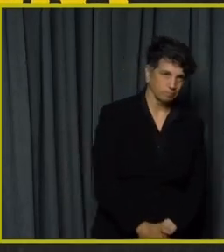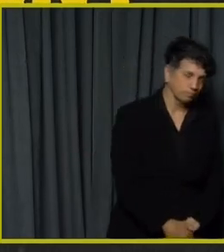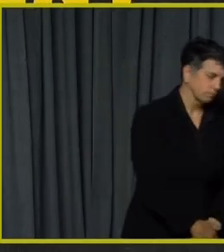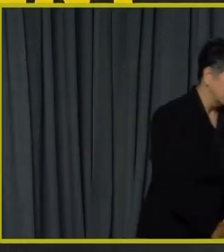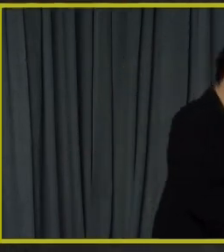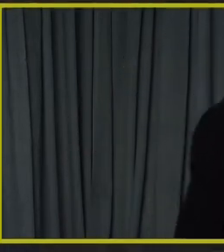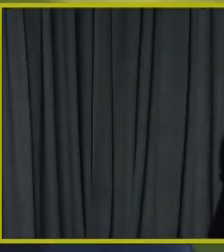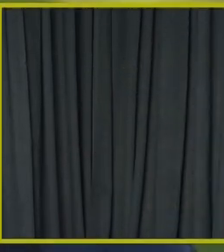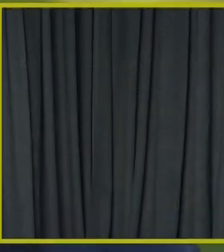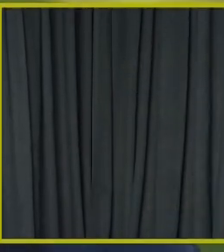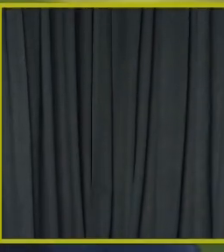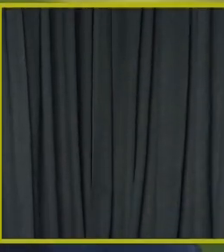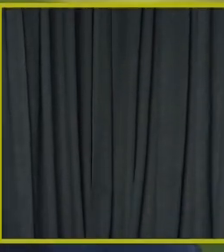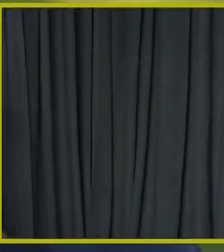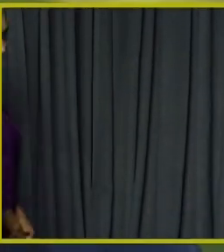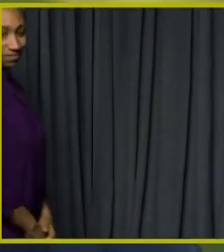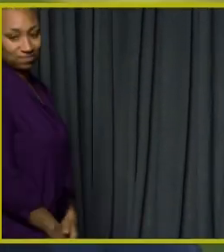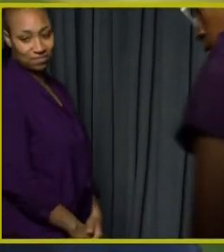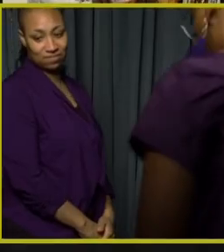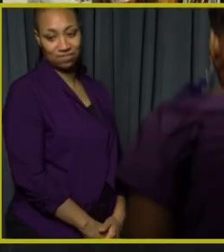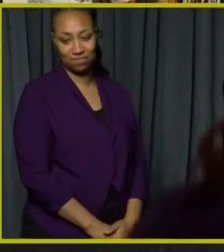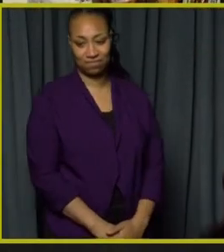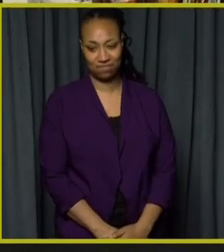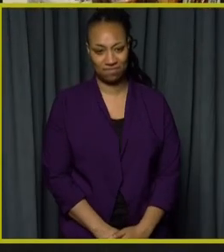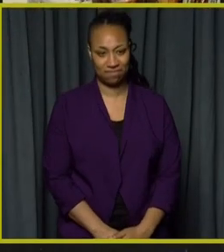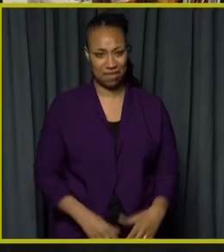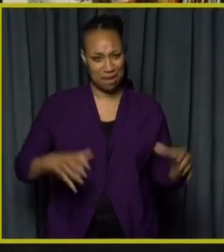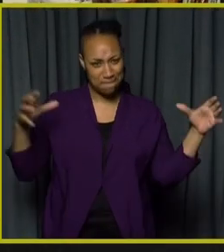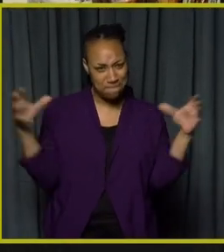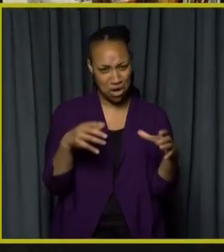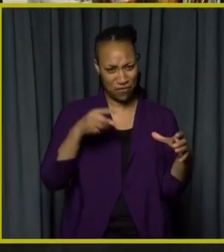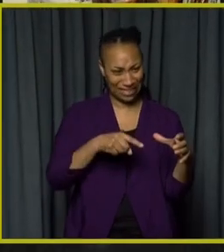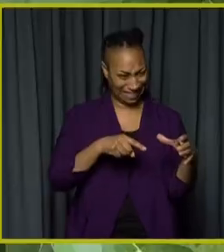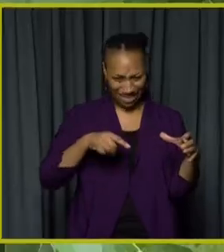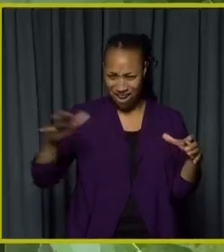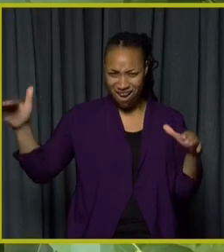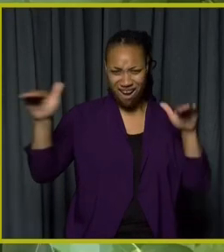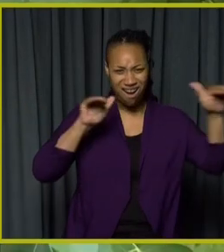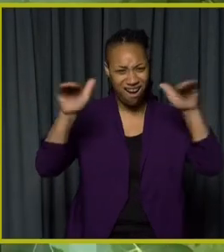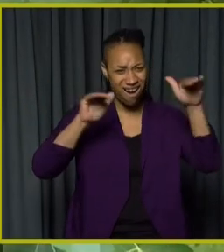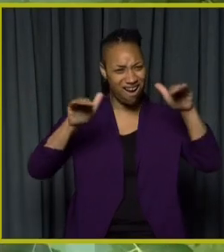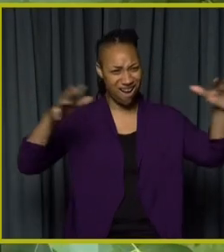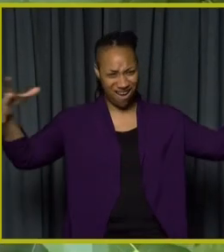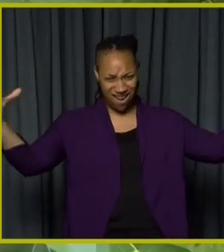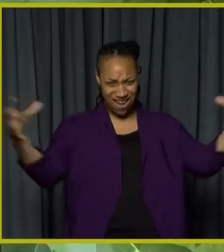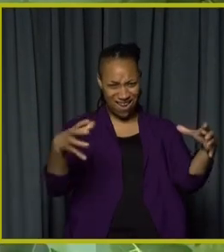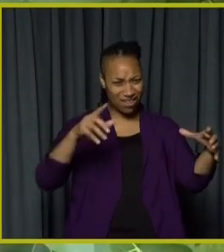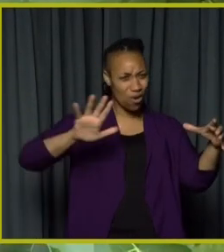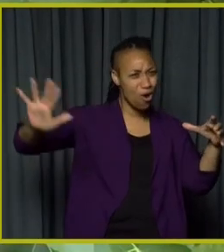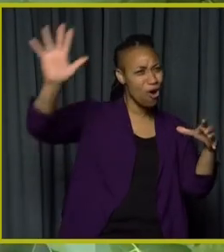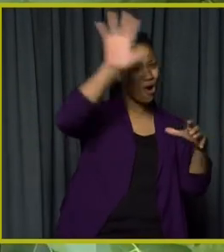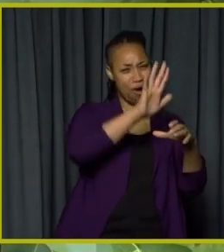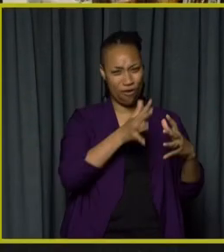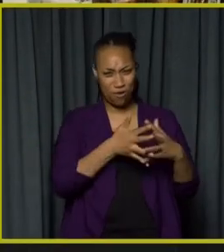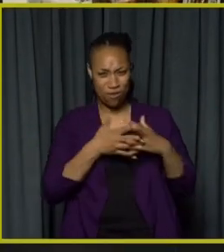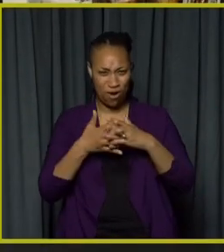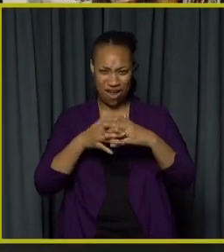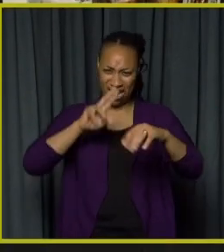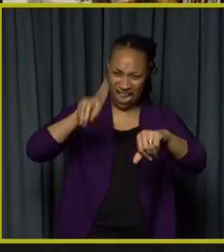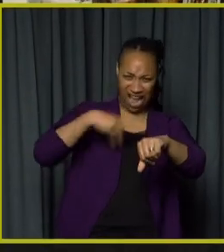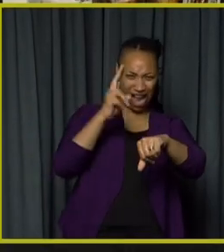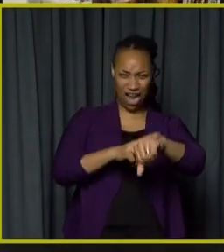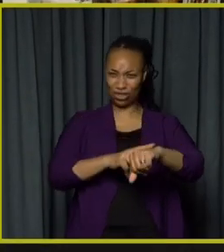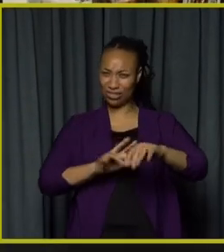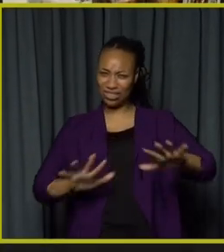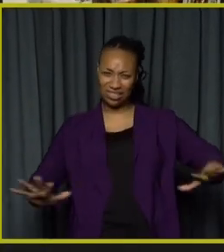We call to you from all corners of this nation. We are the Poor People's Campaign. A national call for moral revival. And we are